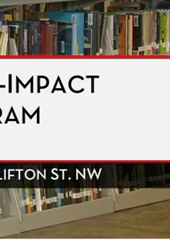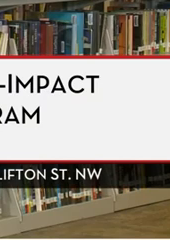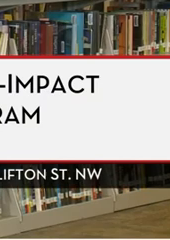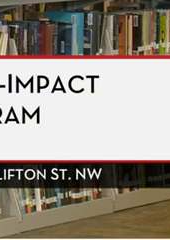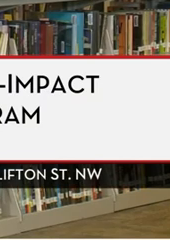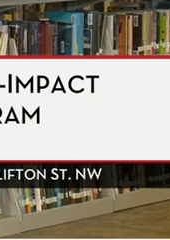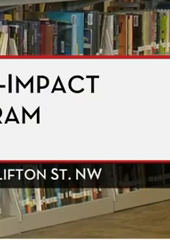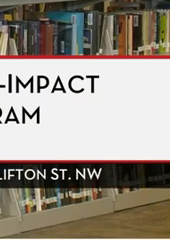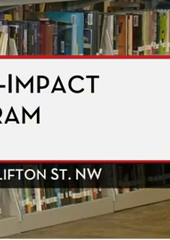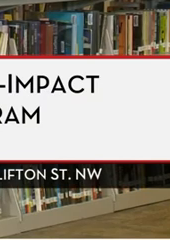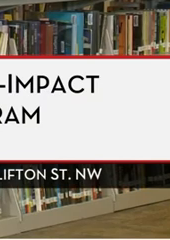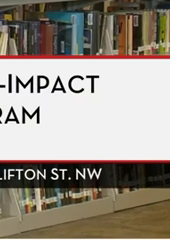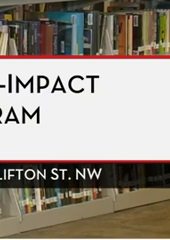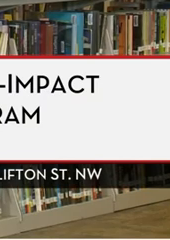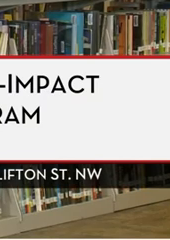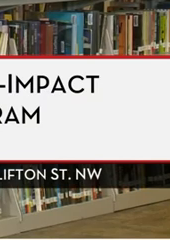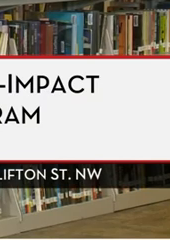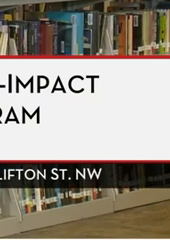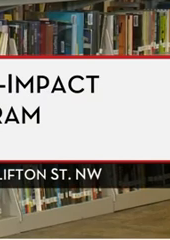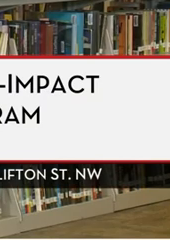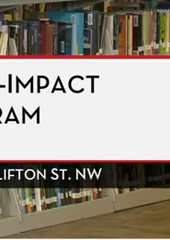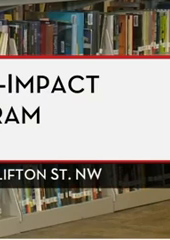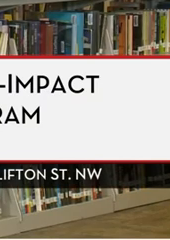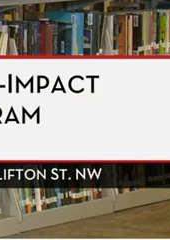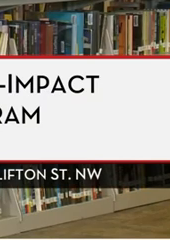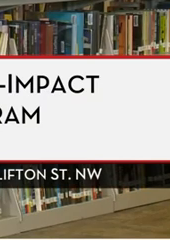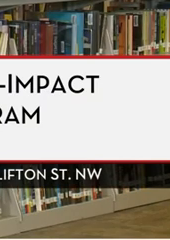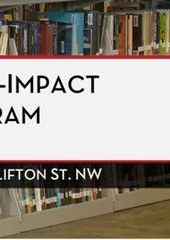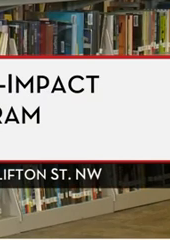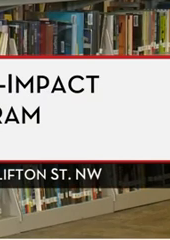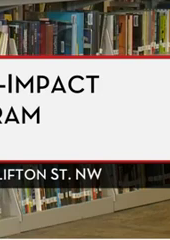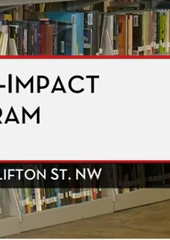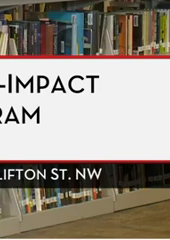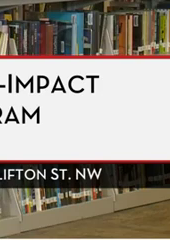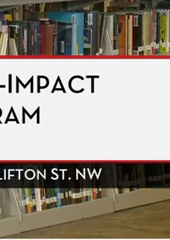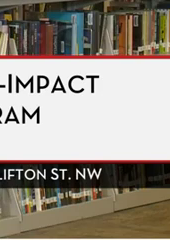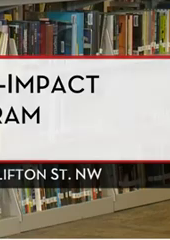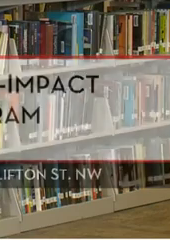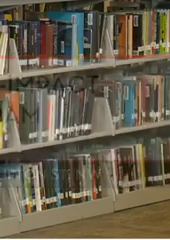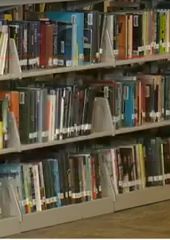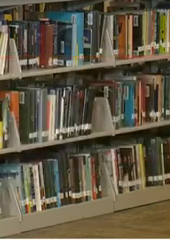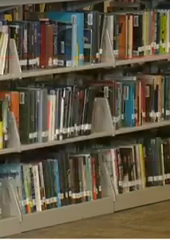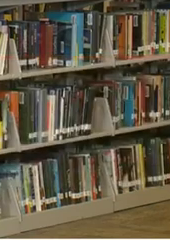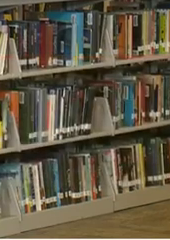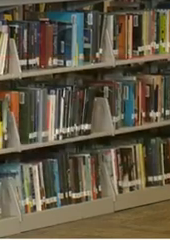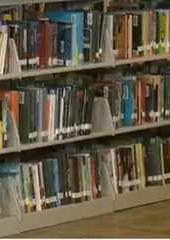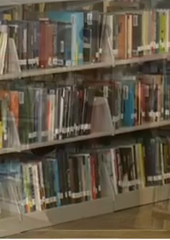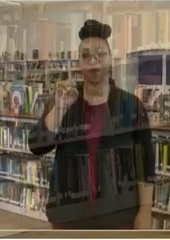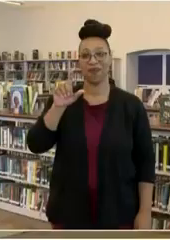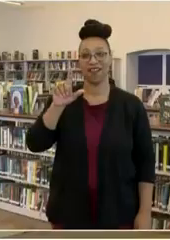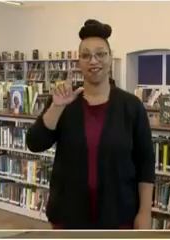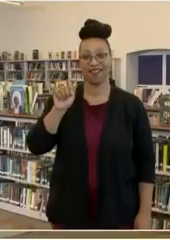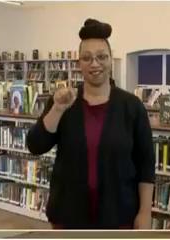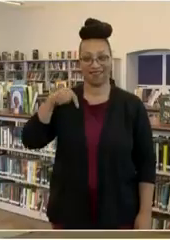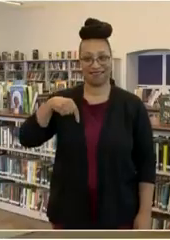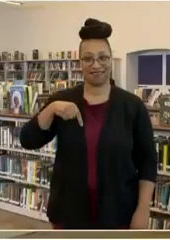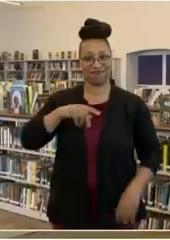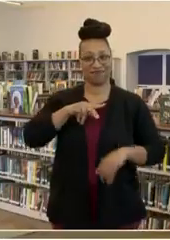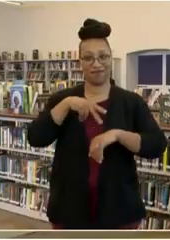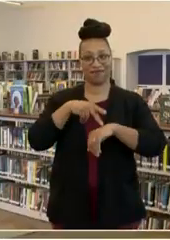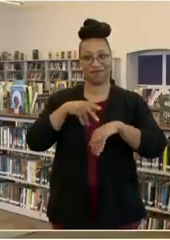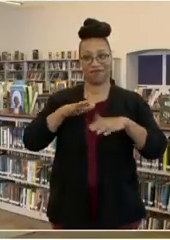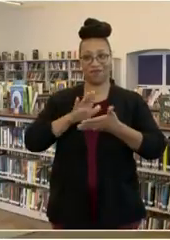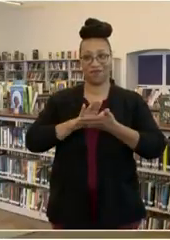All right, welcome everyone. My name is Art Mola, and I'm the proud principal of Cardozo Education Campus. I want to welcome everyone